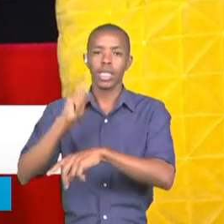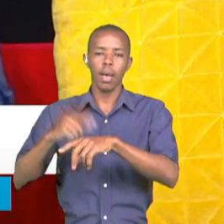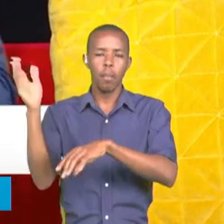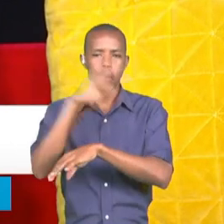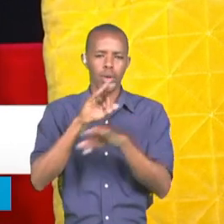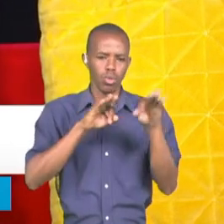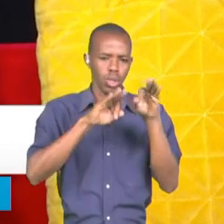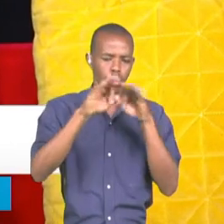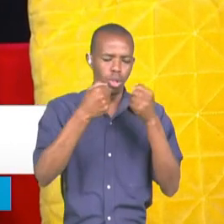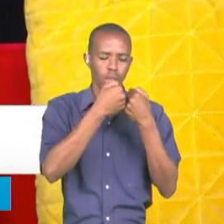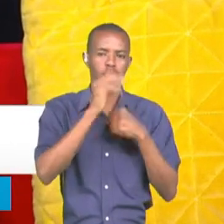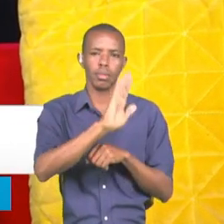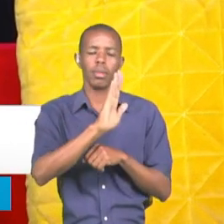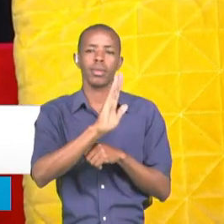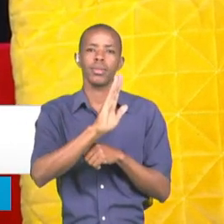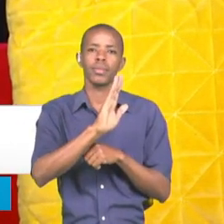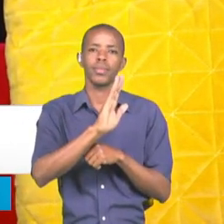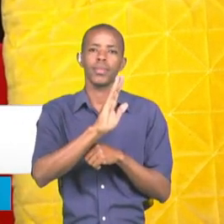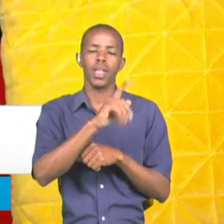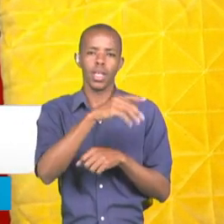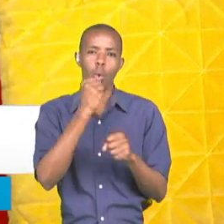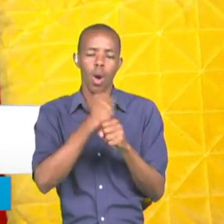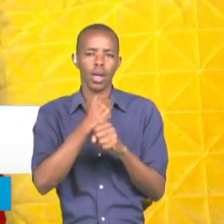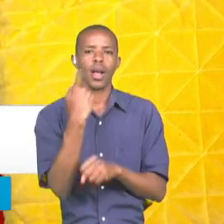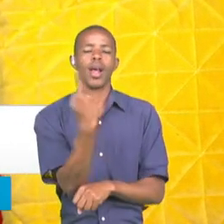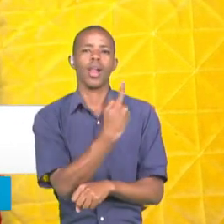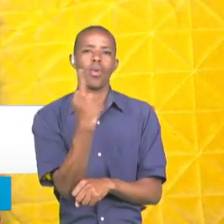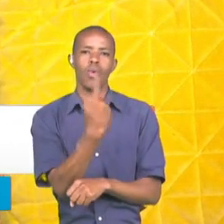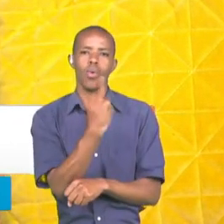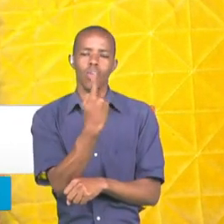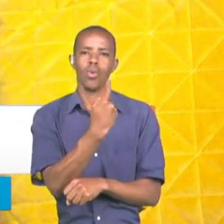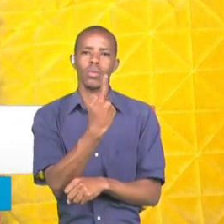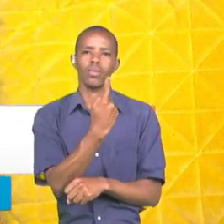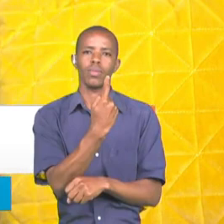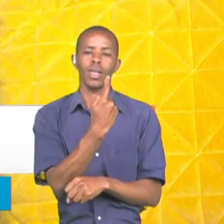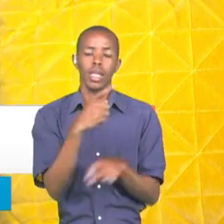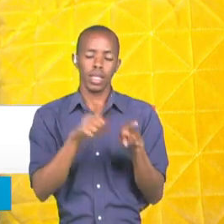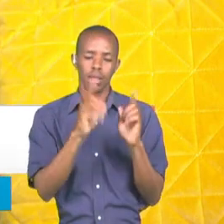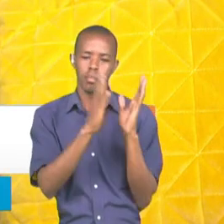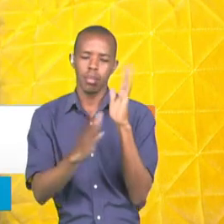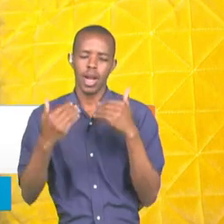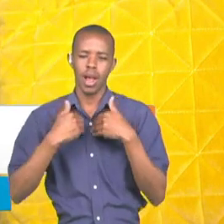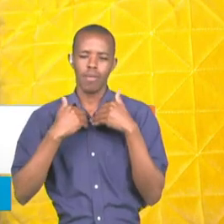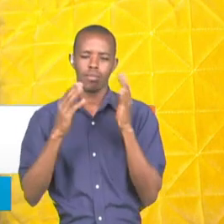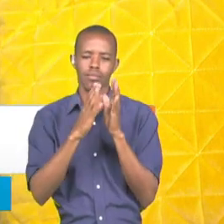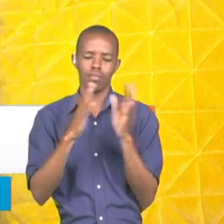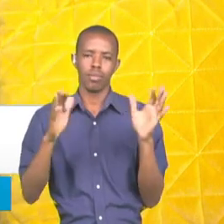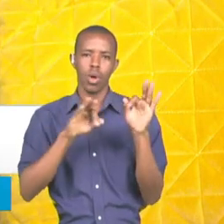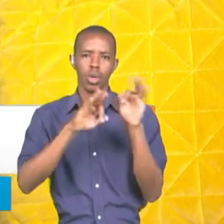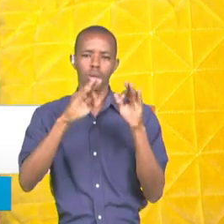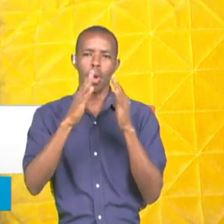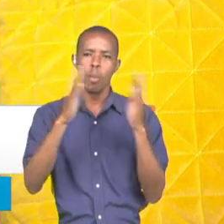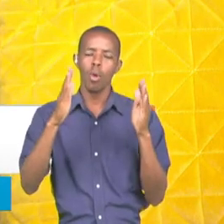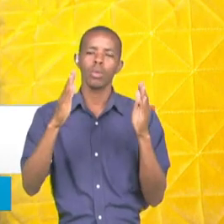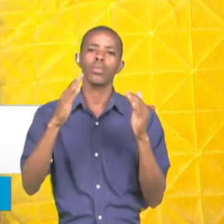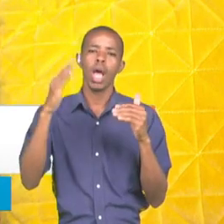us about her challenges. You know, at the end of the day, she's doing this alone, and she has plans to expand, so she'll be telling us more about her